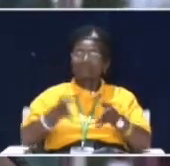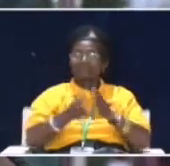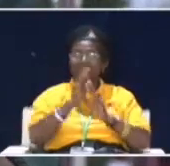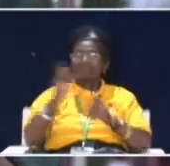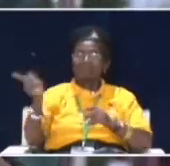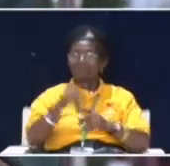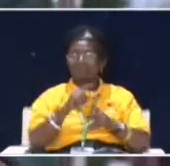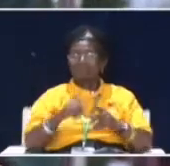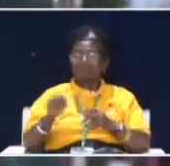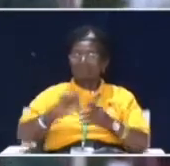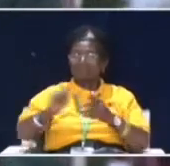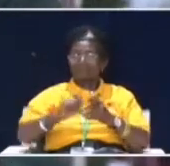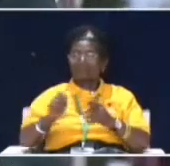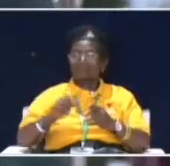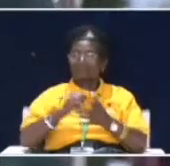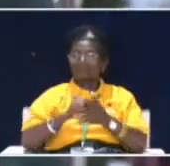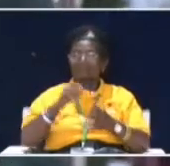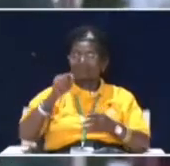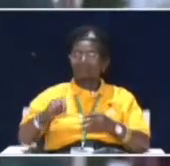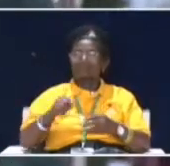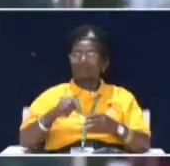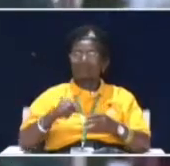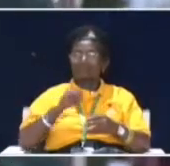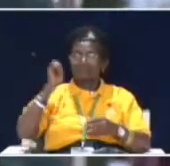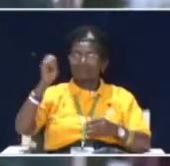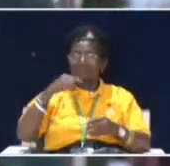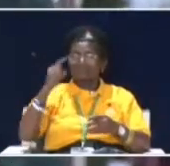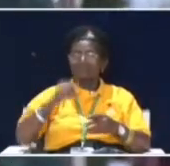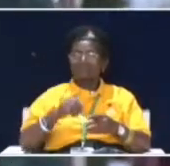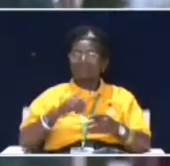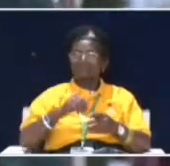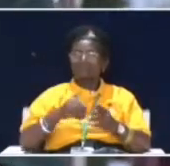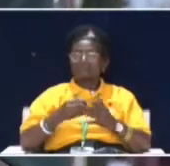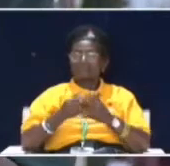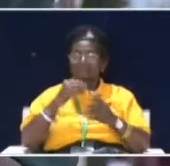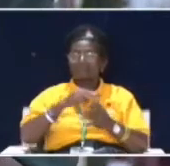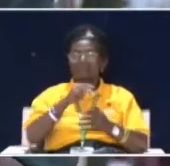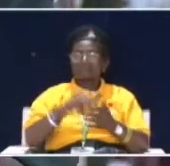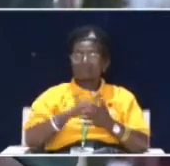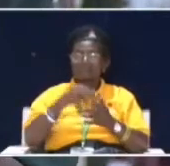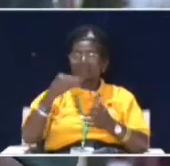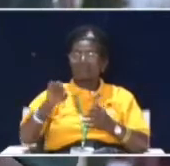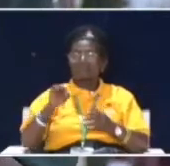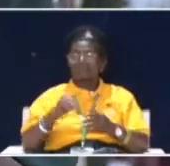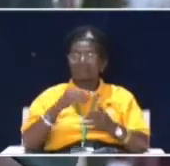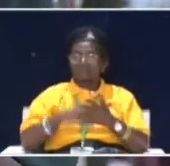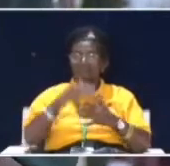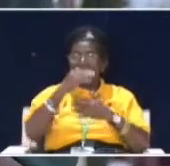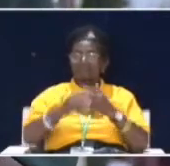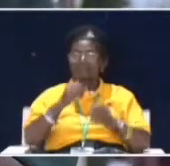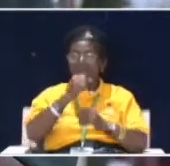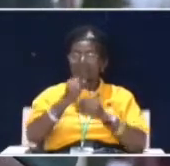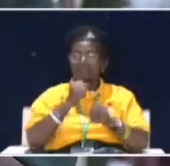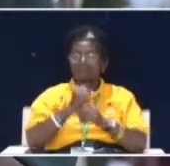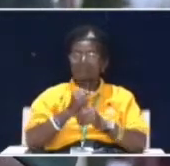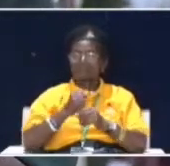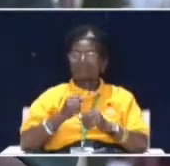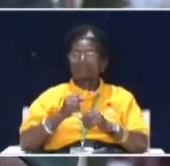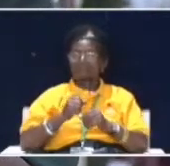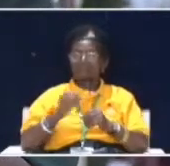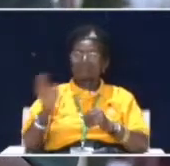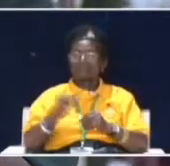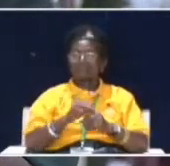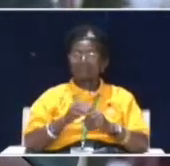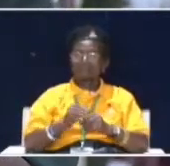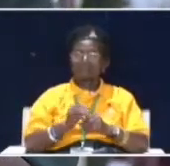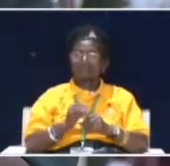it down. Oni ko ko le o. He said before the middle of next year. Ki odun to nbo to de idaji, your cup